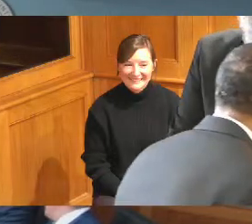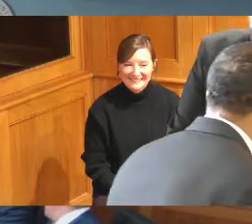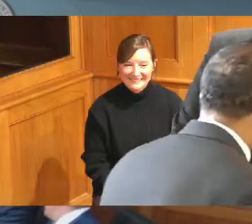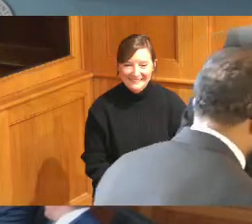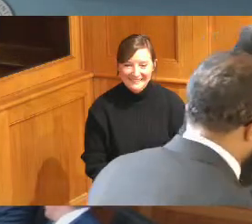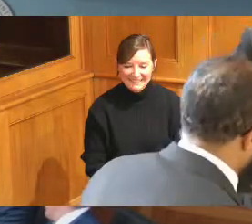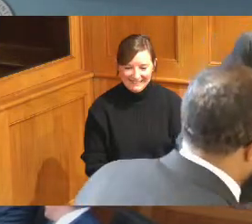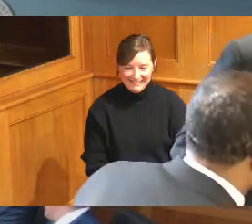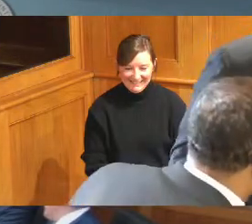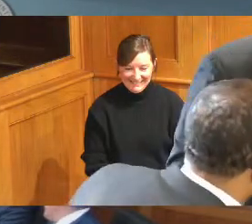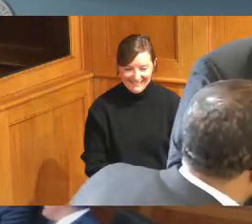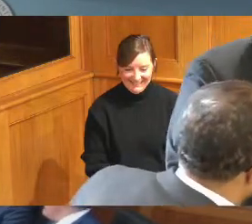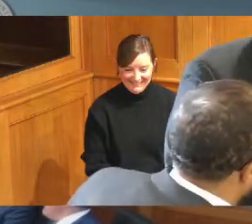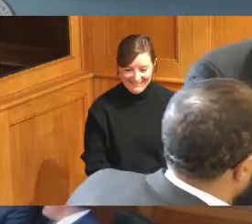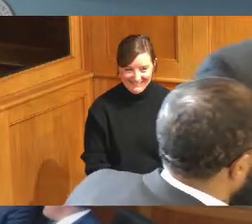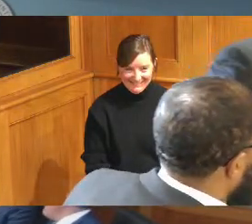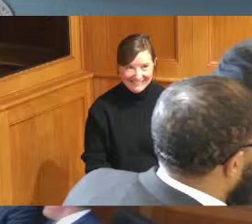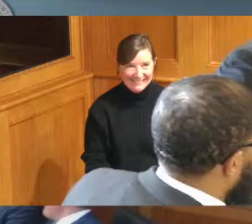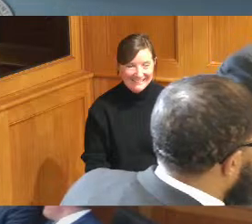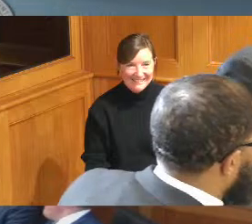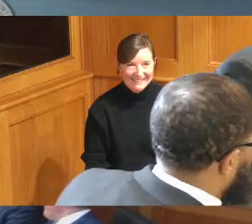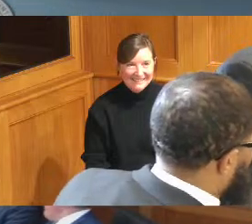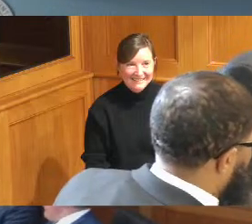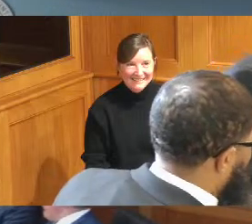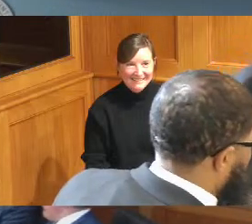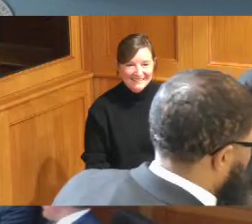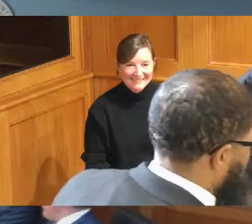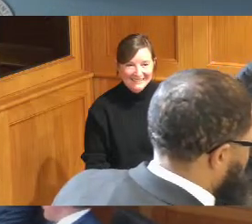That's the best camera. Thank you so much.